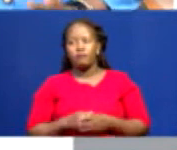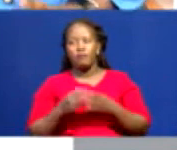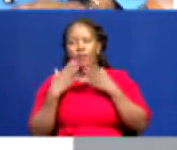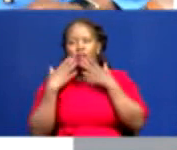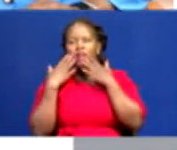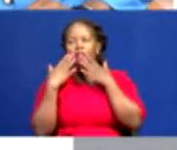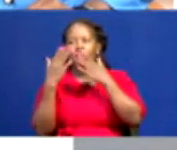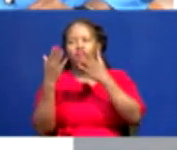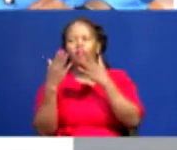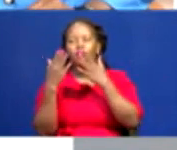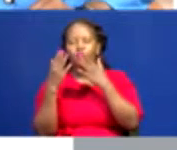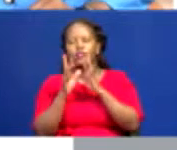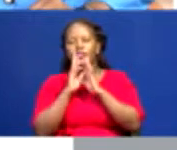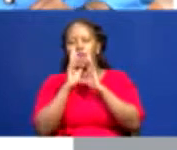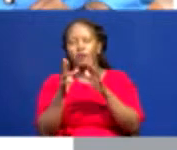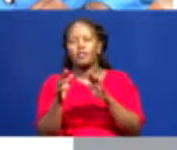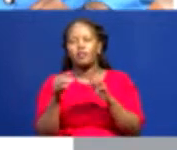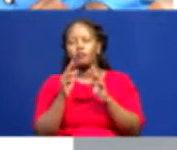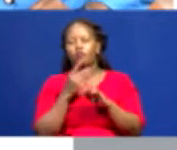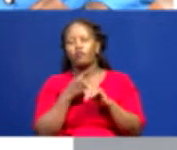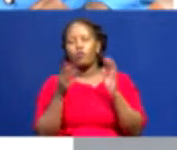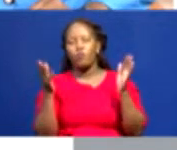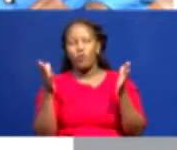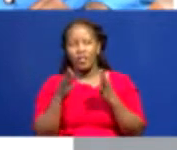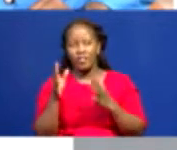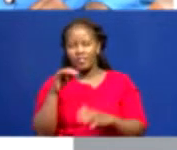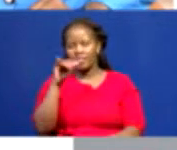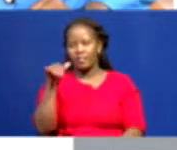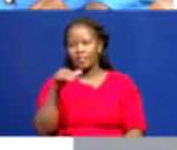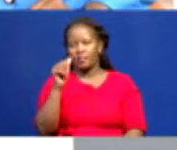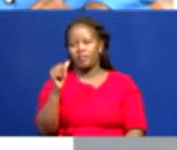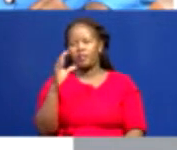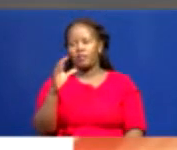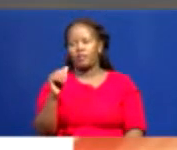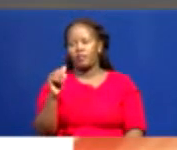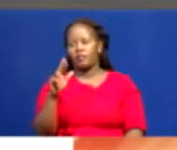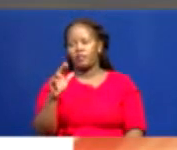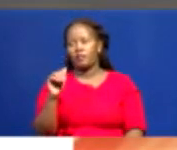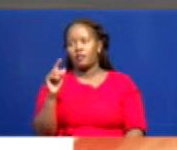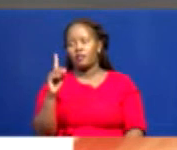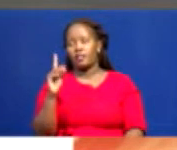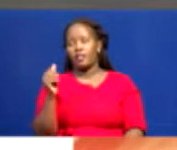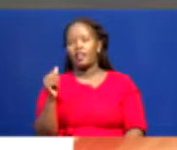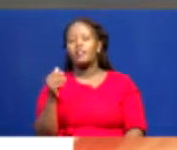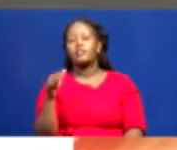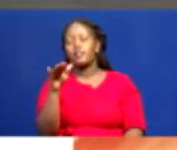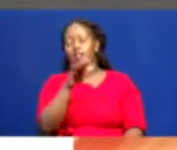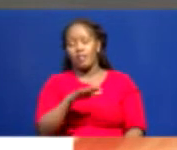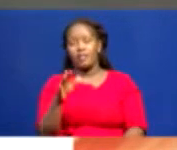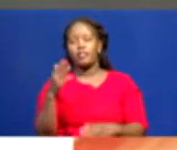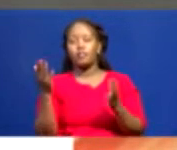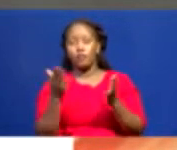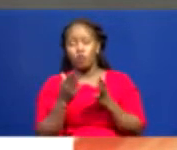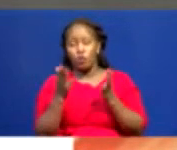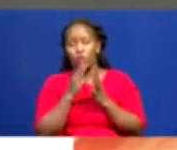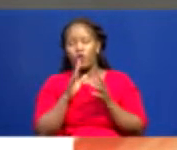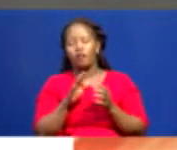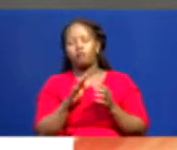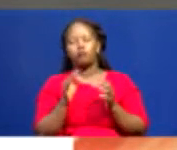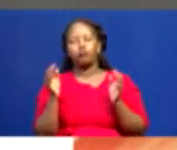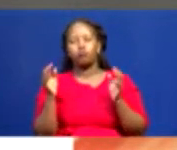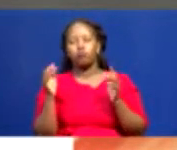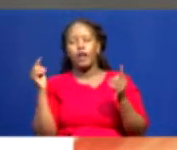Giverson Maina reporting live from Jacaranda in the county of Nairobi, one of the grounds that the Azimio la Umoja One